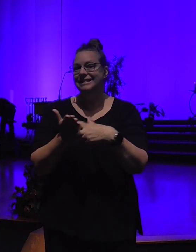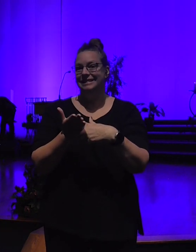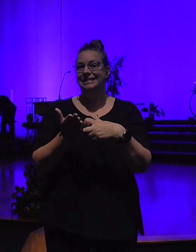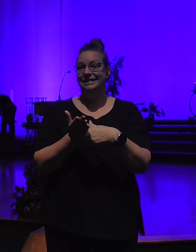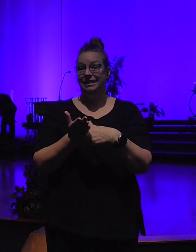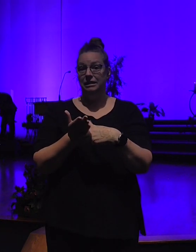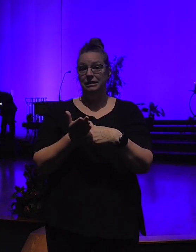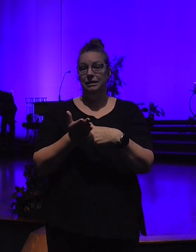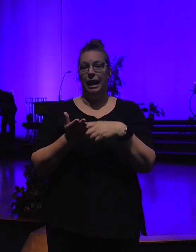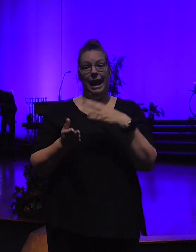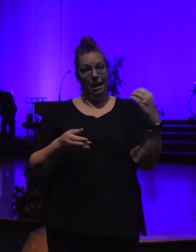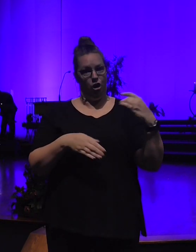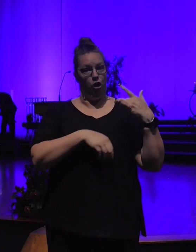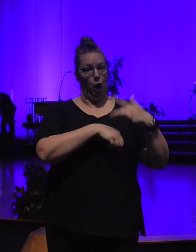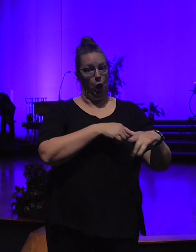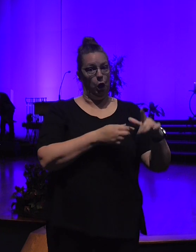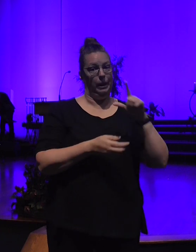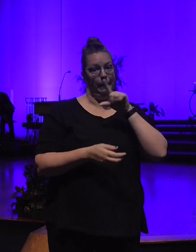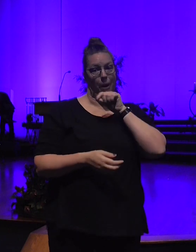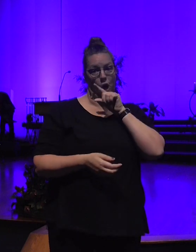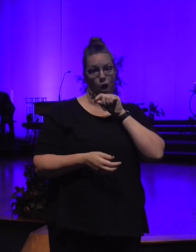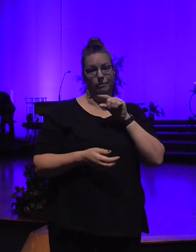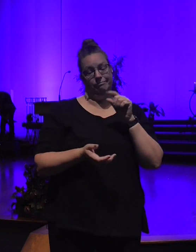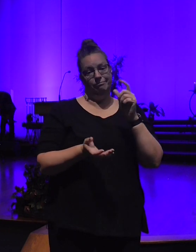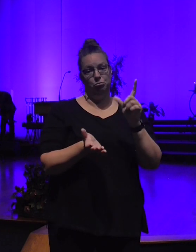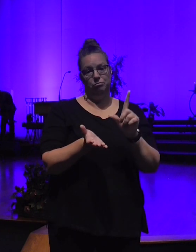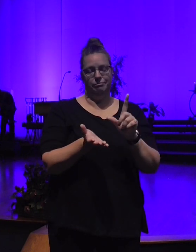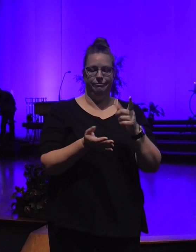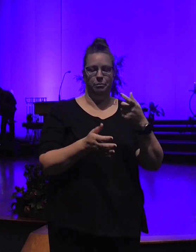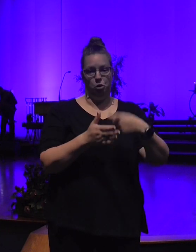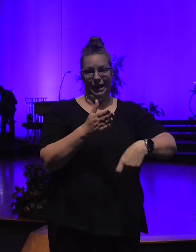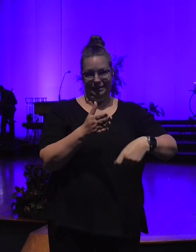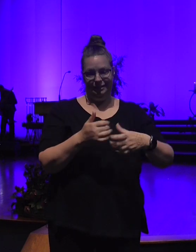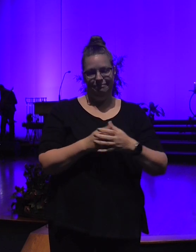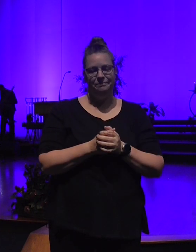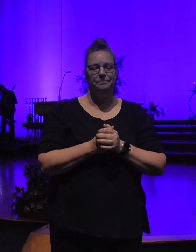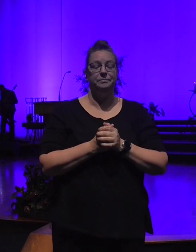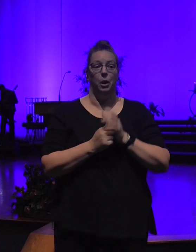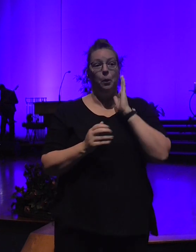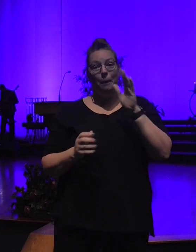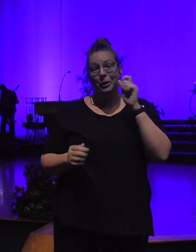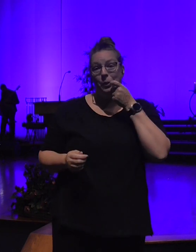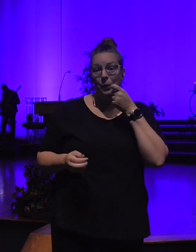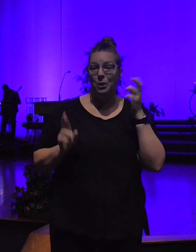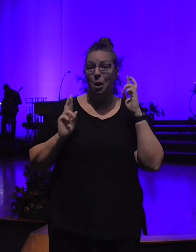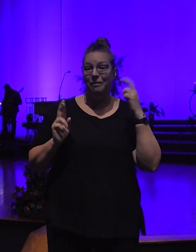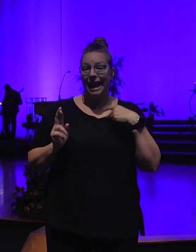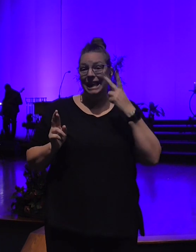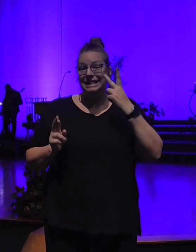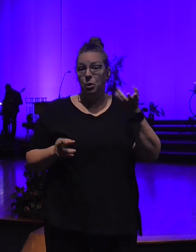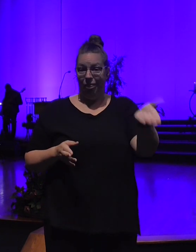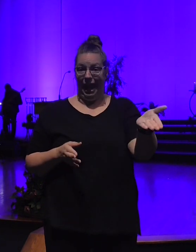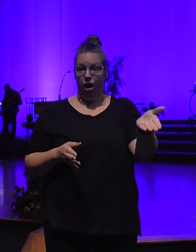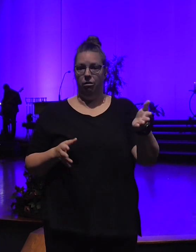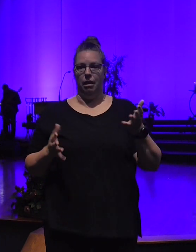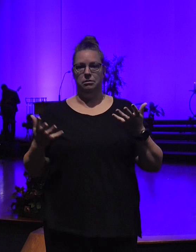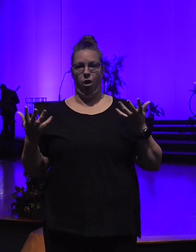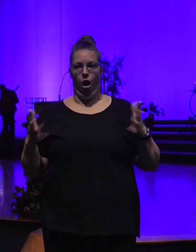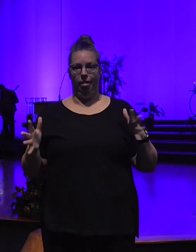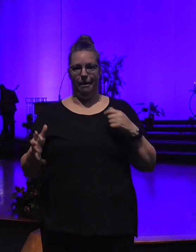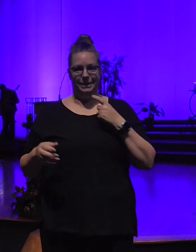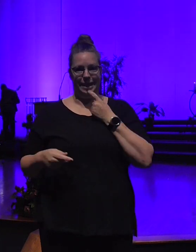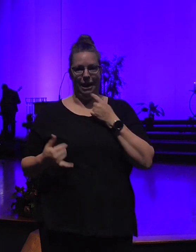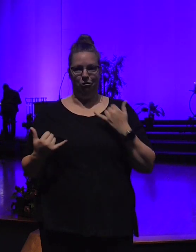and there is early bird pricing. And, it's going to be cool. I hope to see you there, and that's all I have to say about